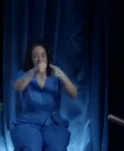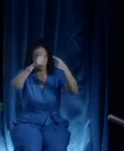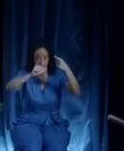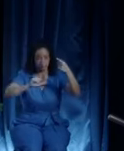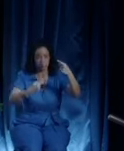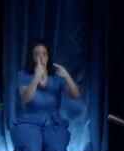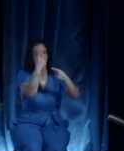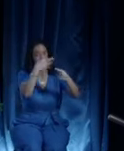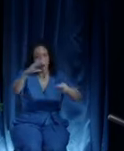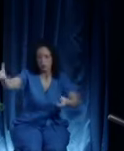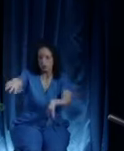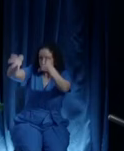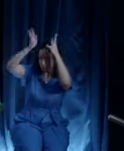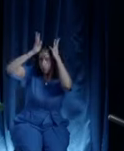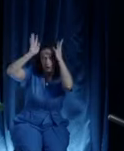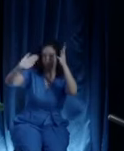abdicates.